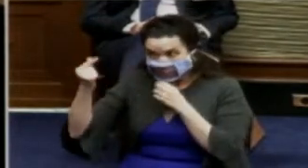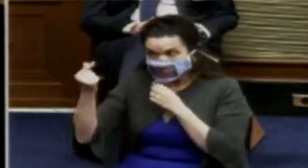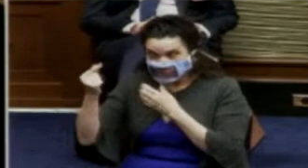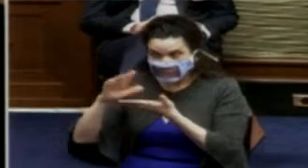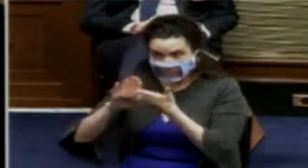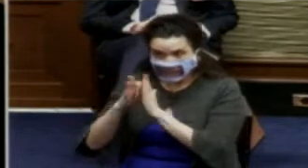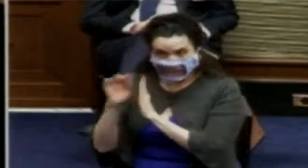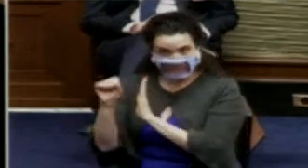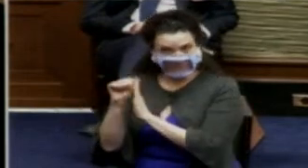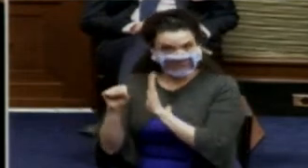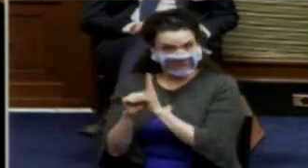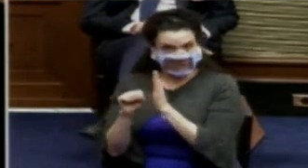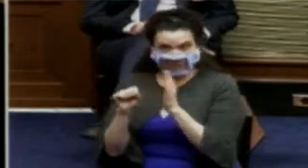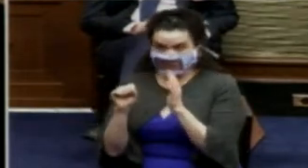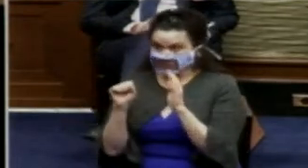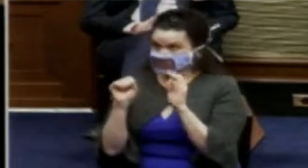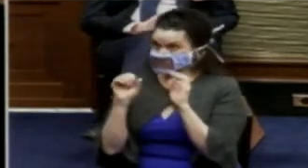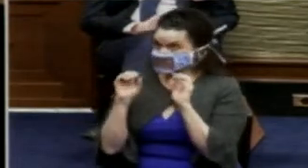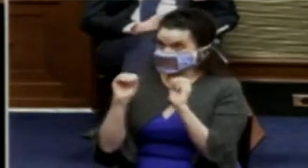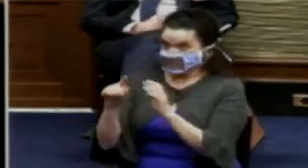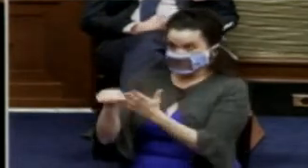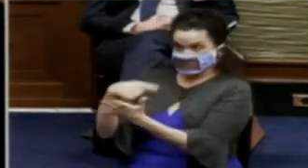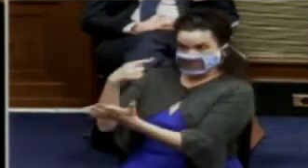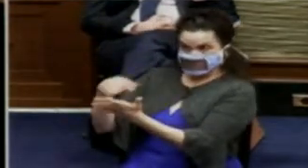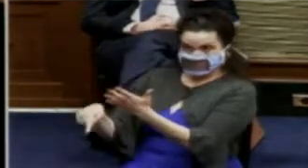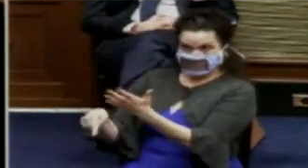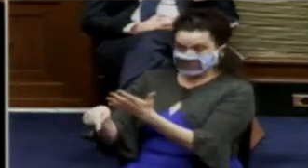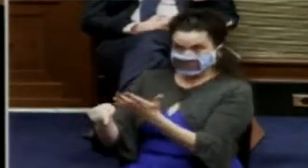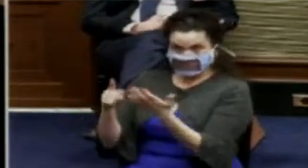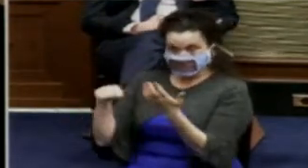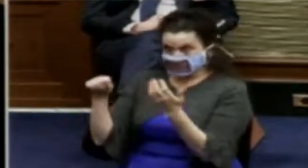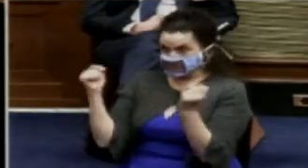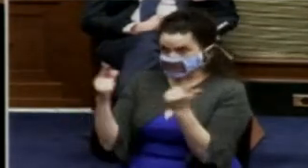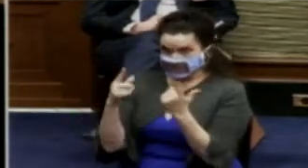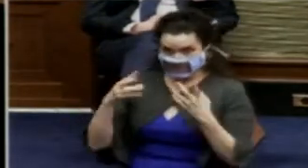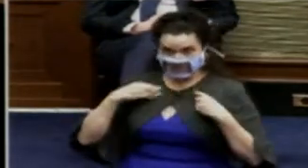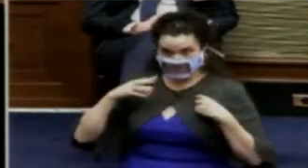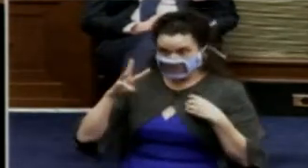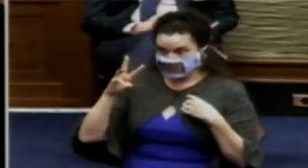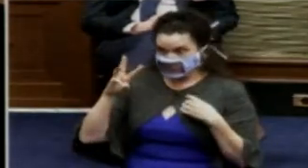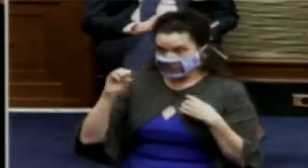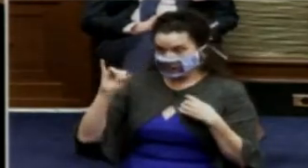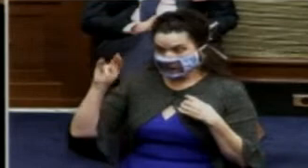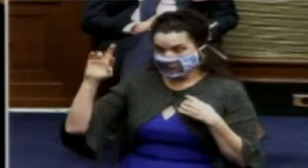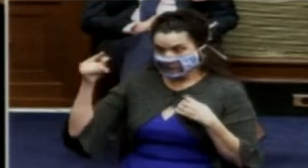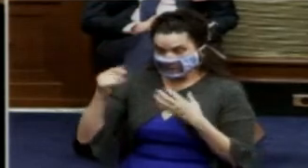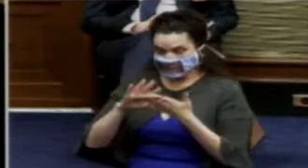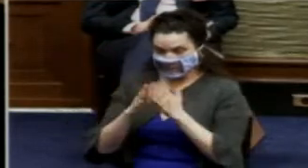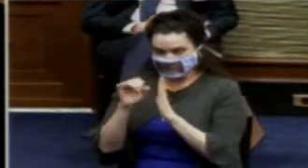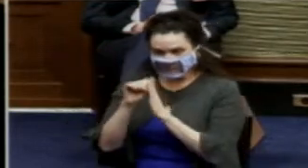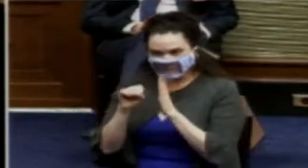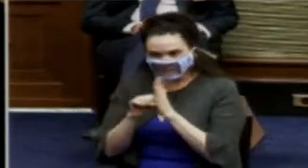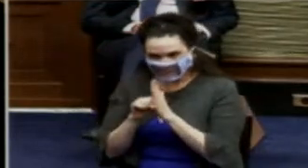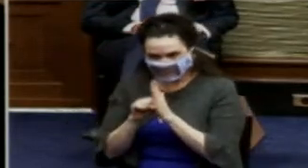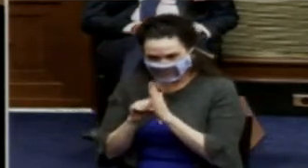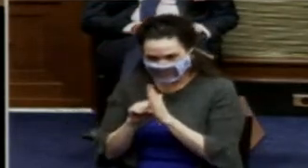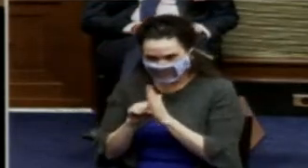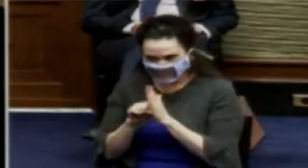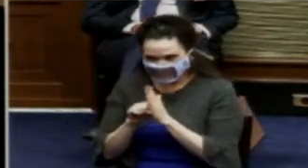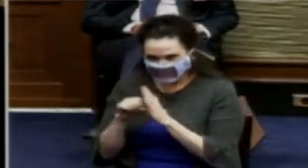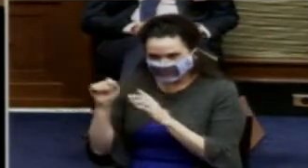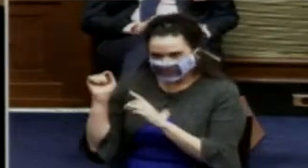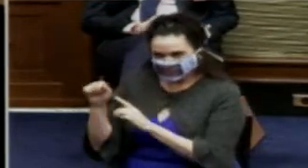without criticism. It's clearly about the geography that Wyoming represents, not